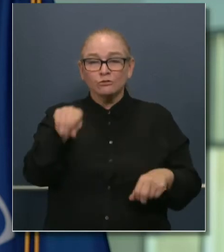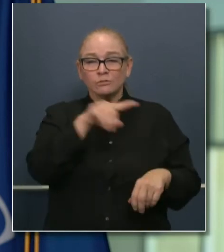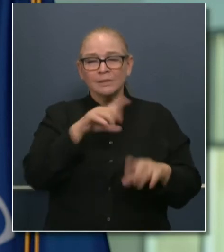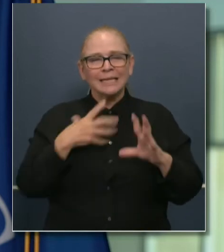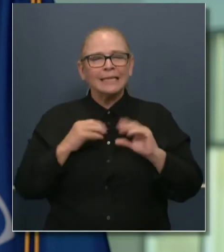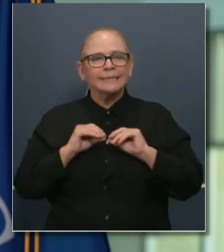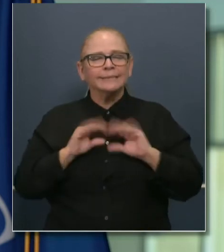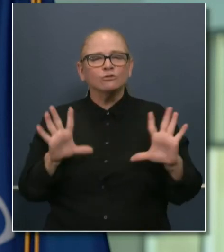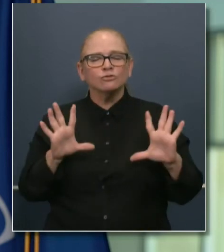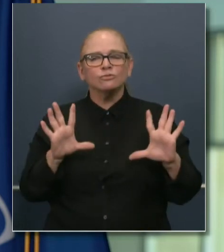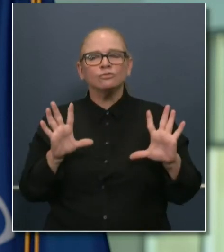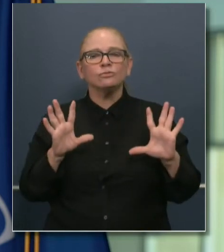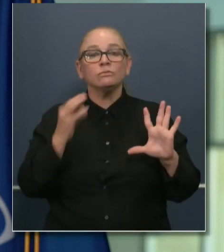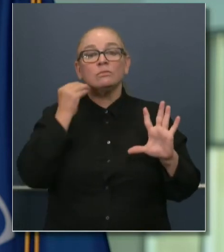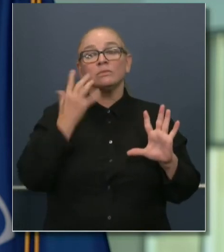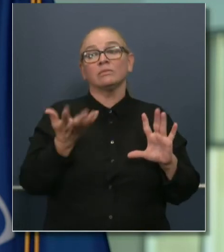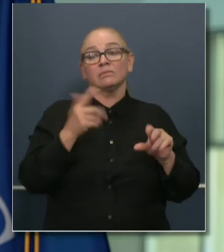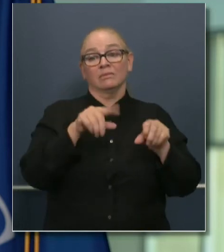this,